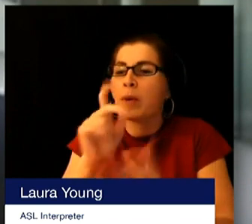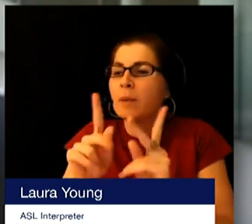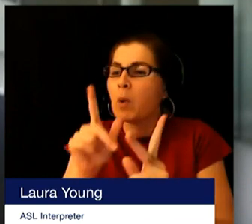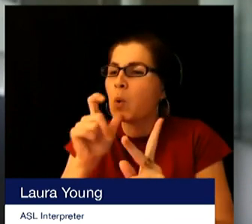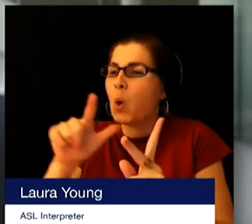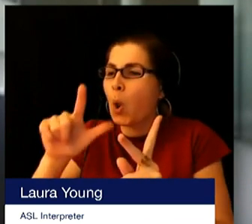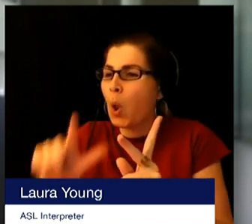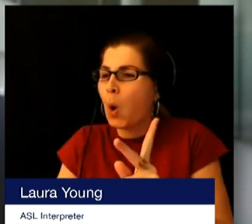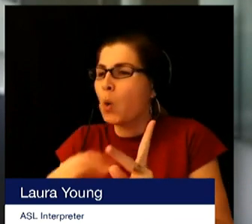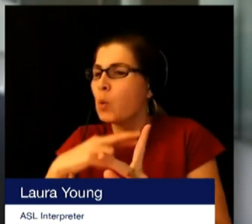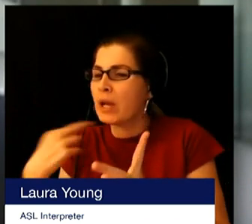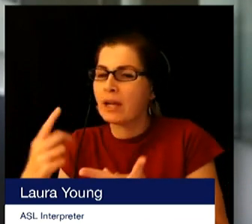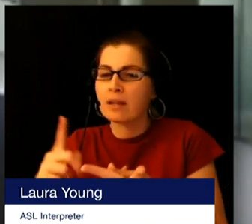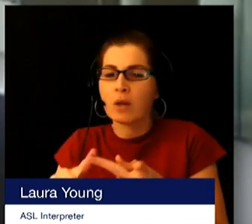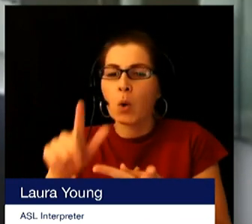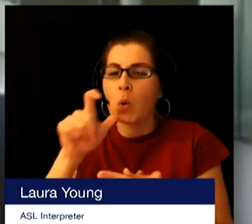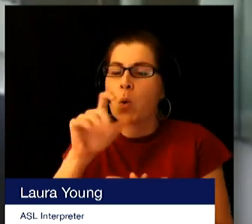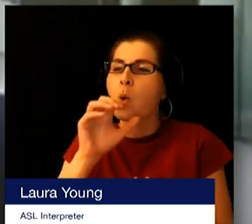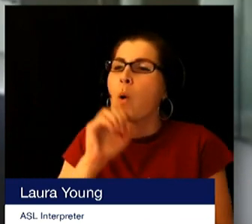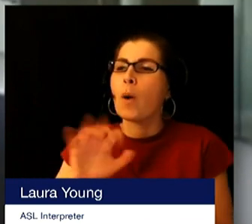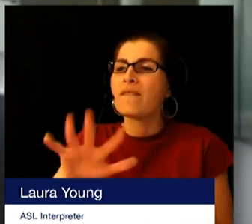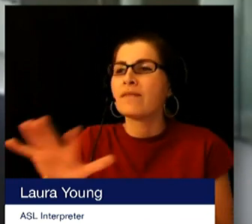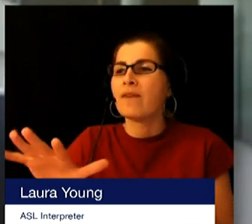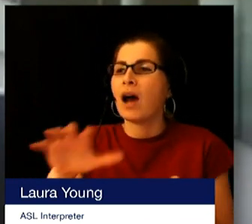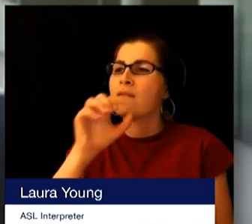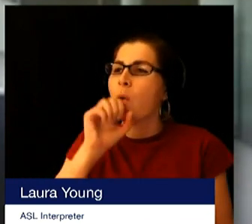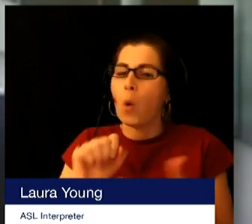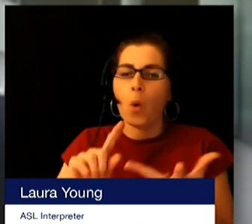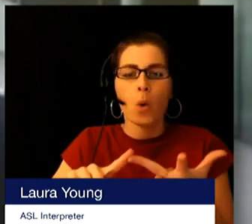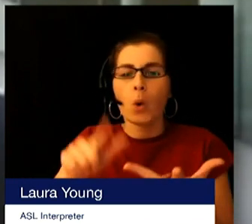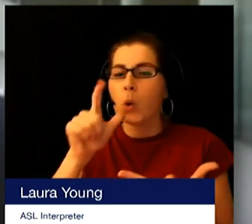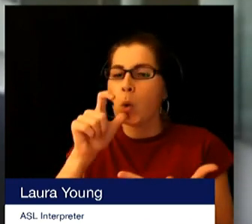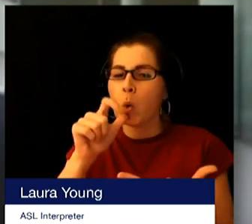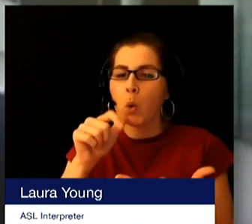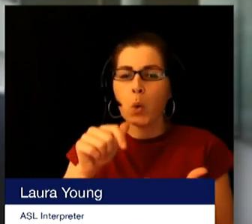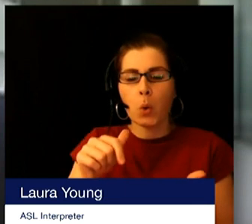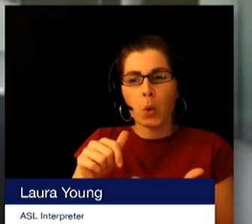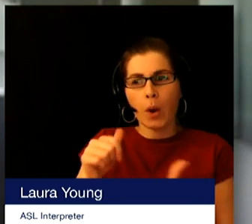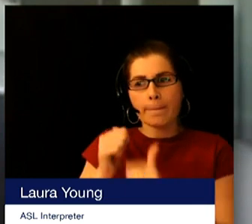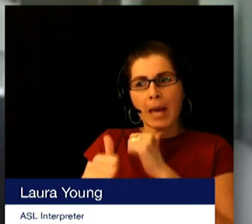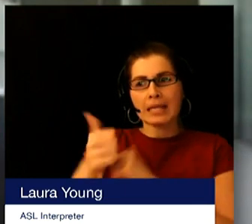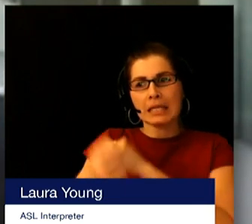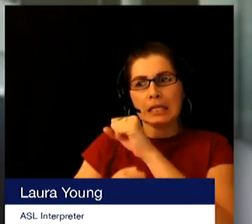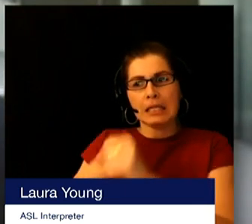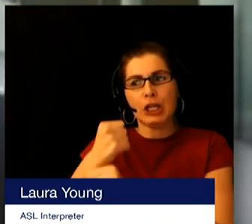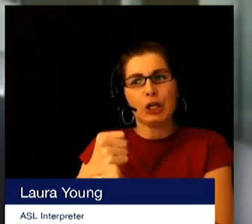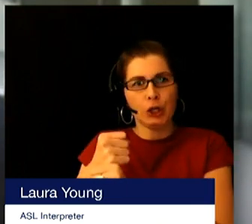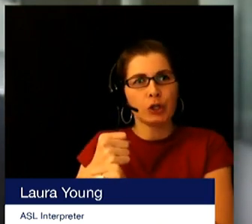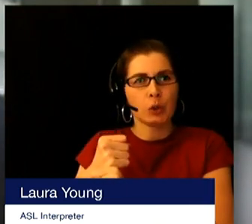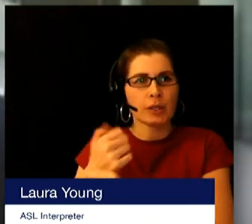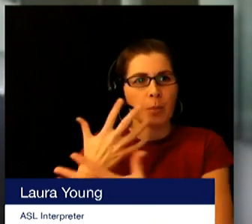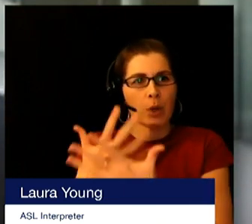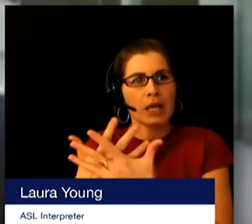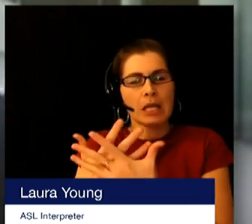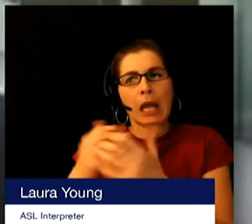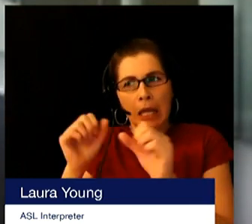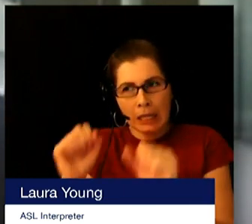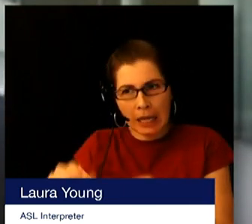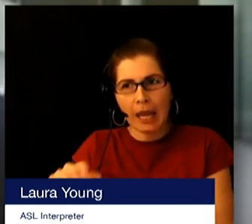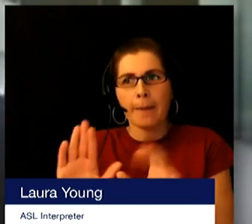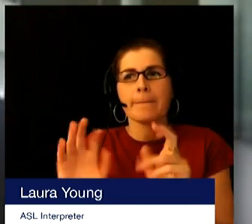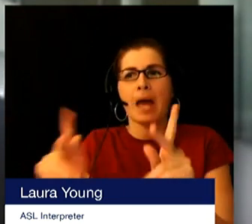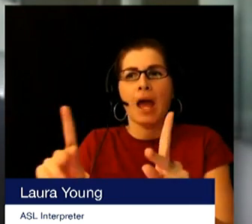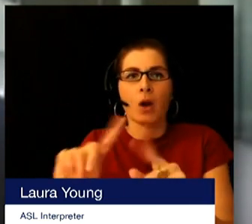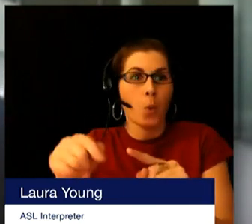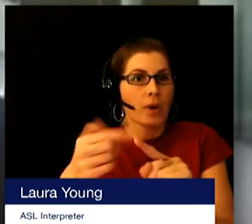over the age of 55, people who have served more than 10 years of their prison sentence, can all be released immediately or as soon as a reentry plan